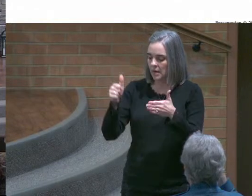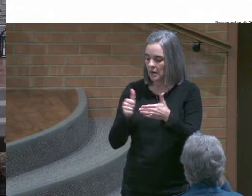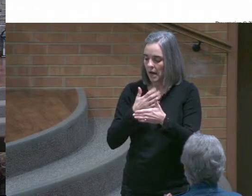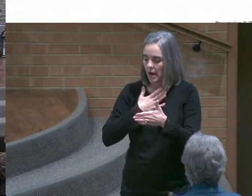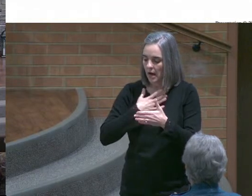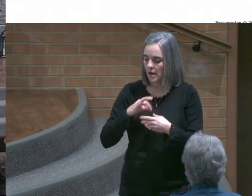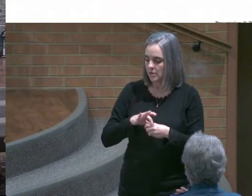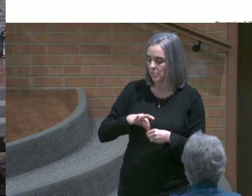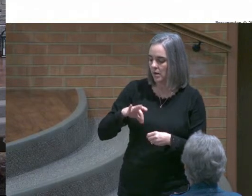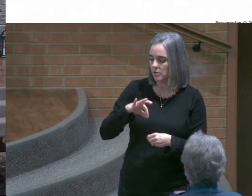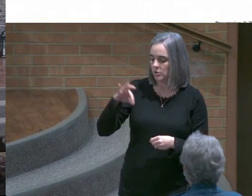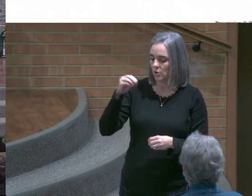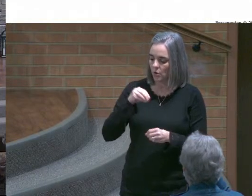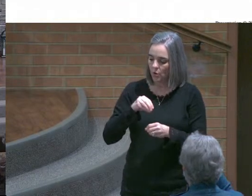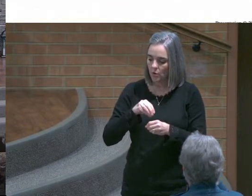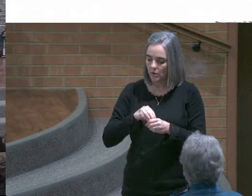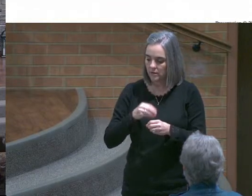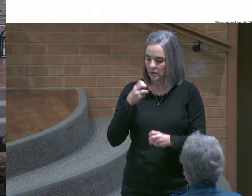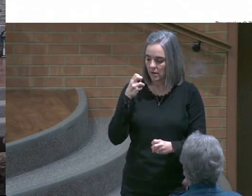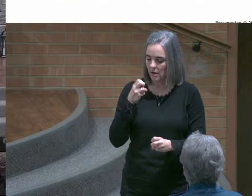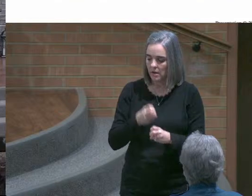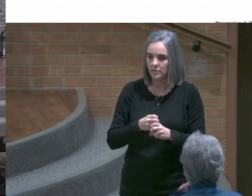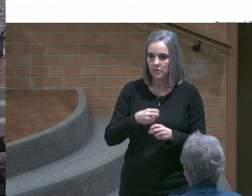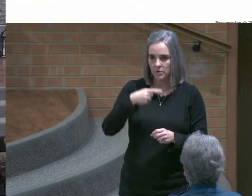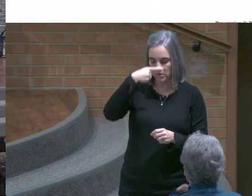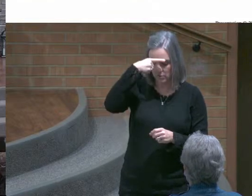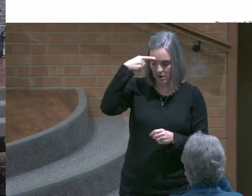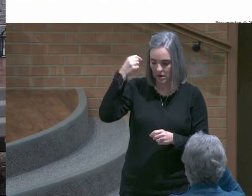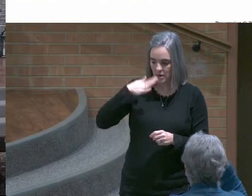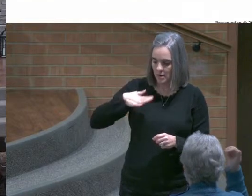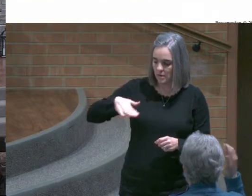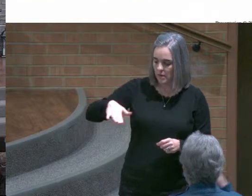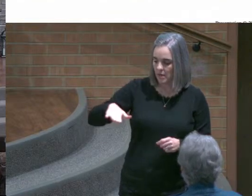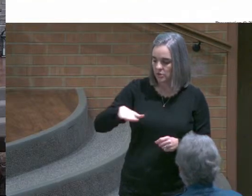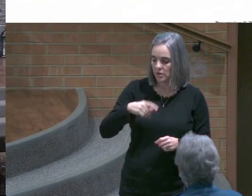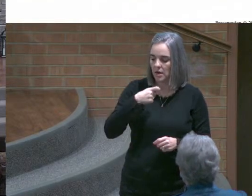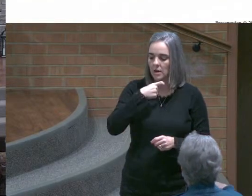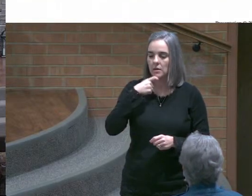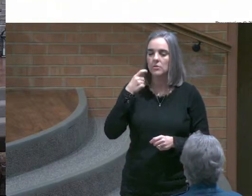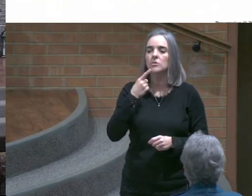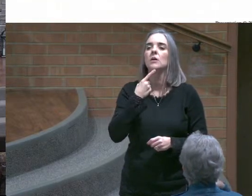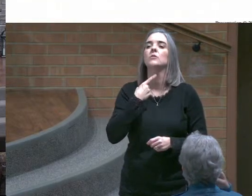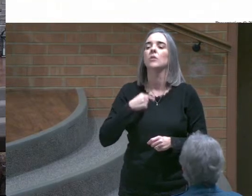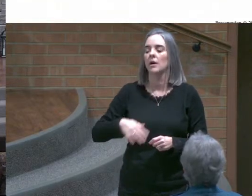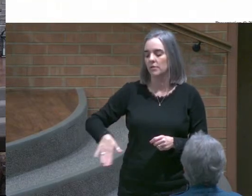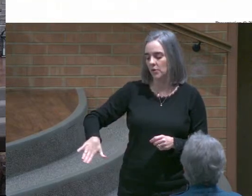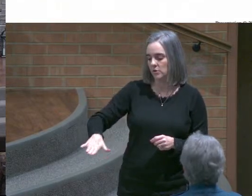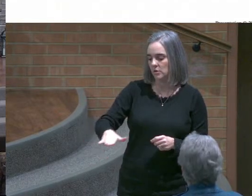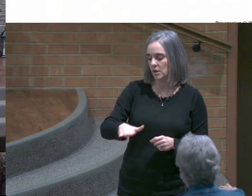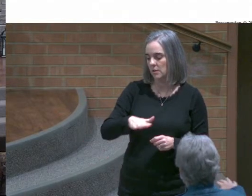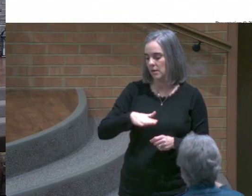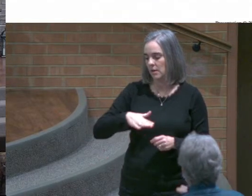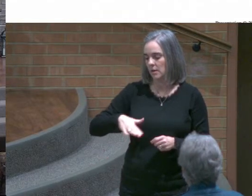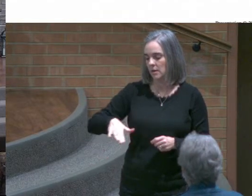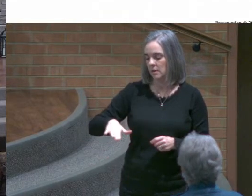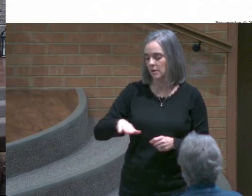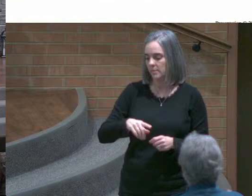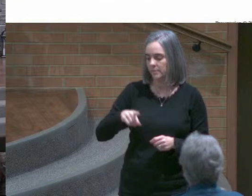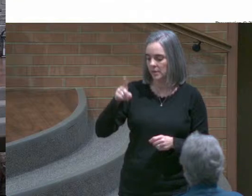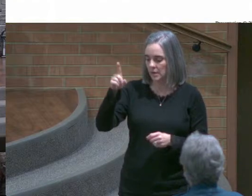mine. He hides my soul in the cleft of the rock that shadows a dry,